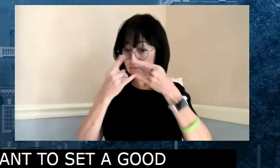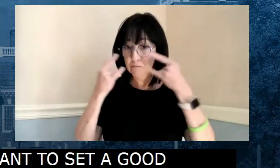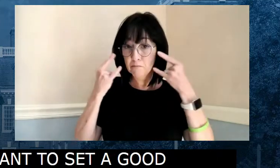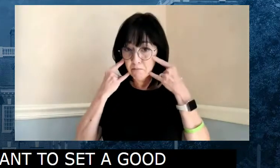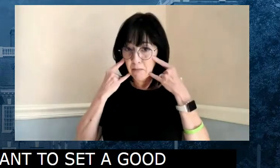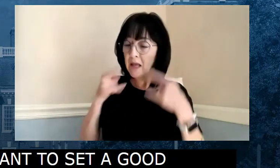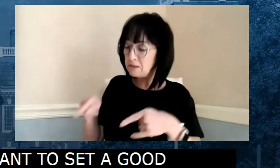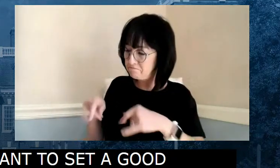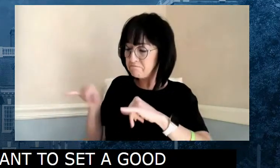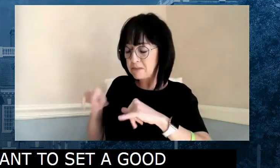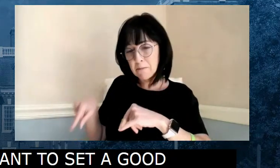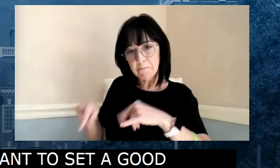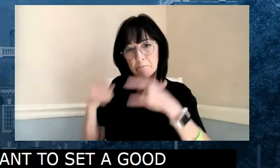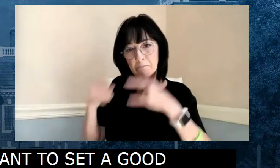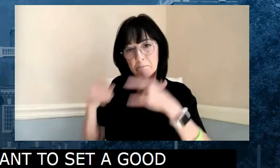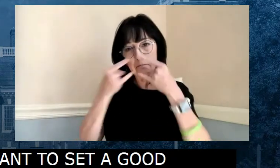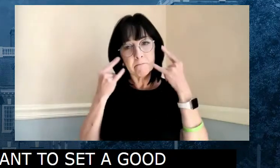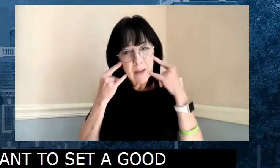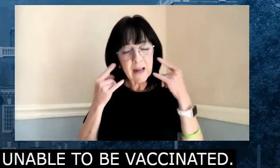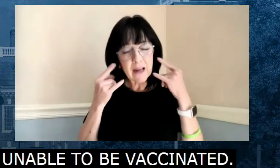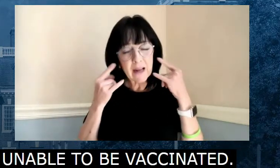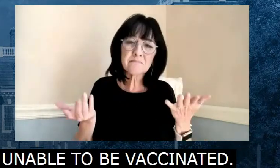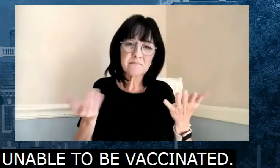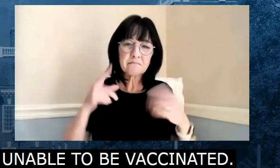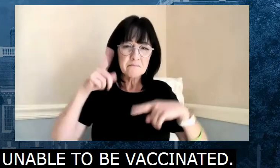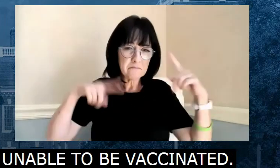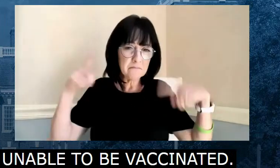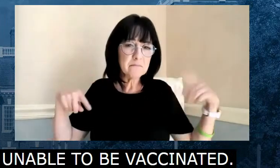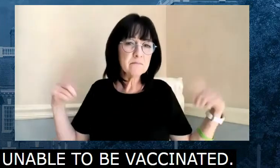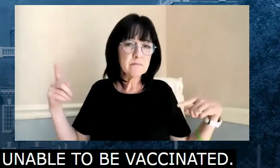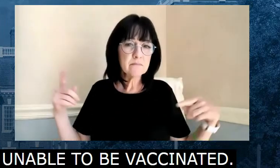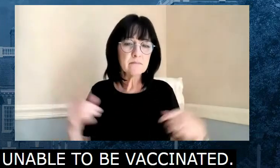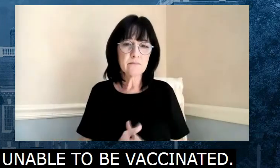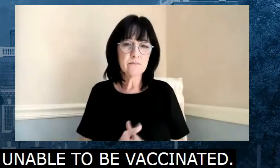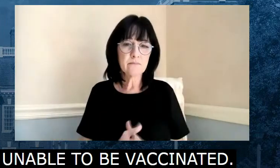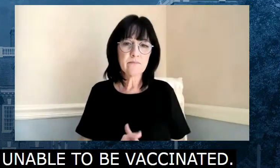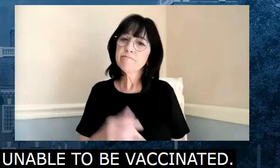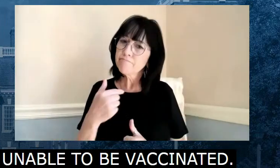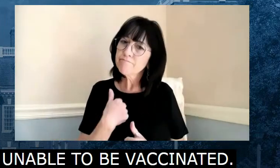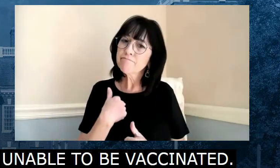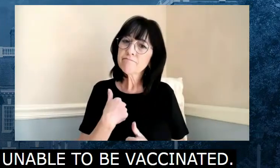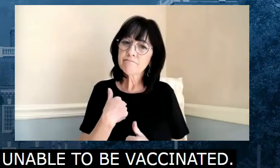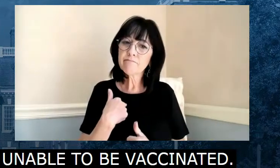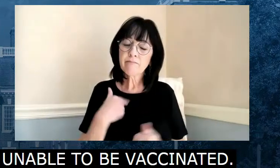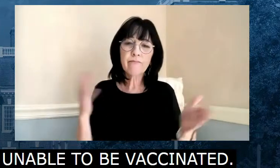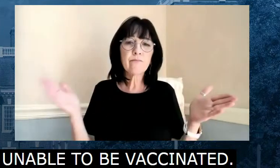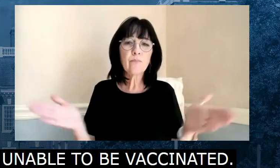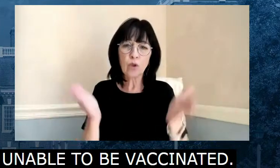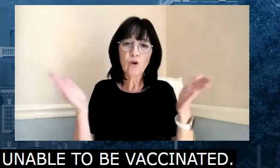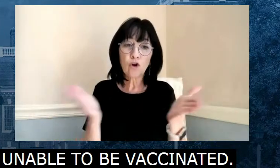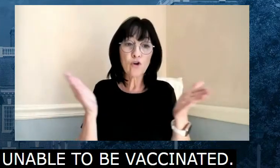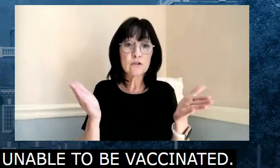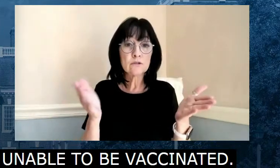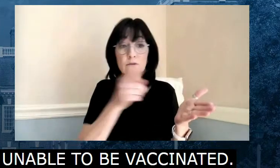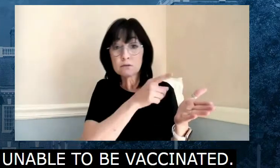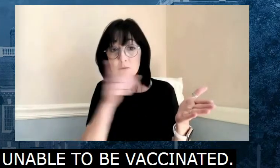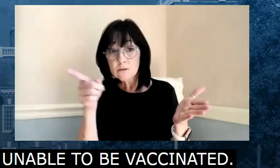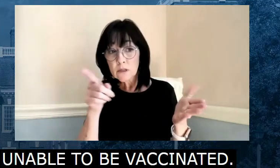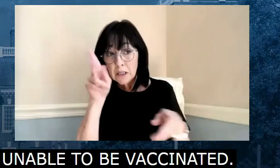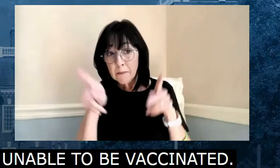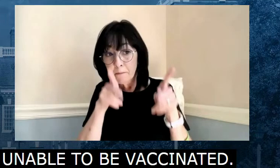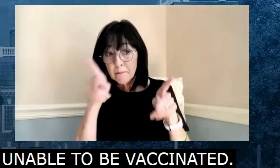vaccinated. So I want to encourage people who choose not to wear a mask to not